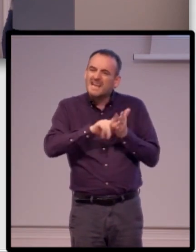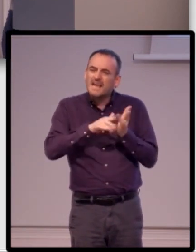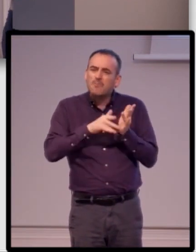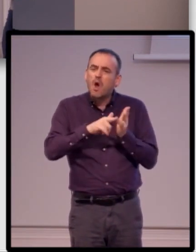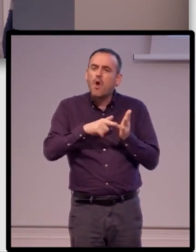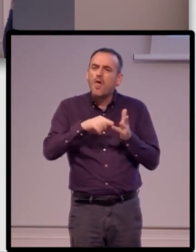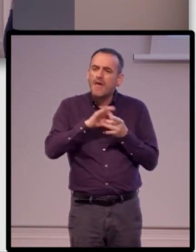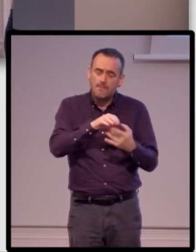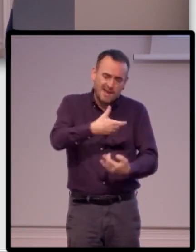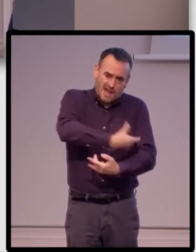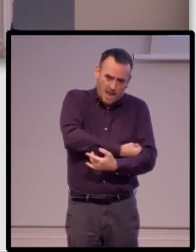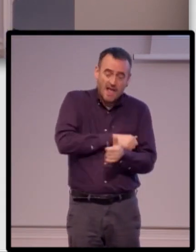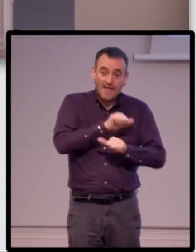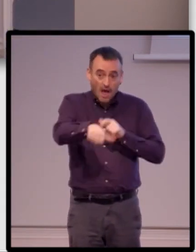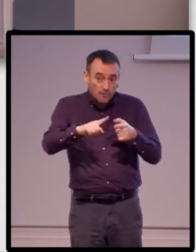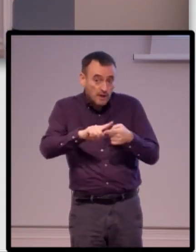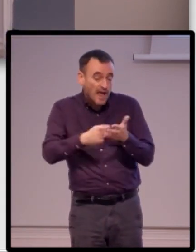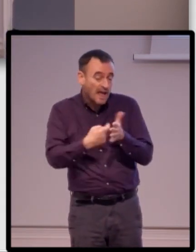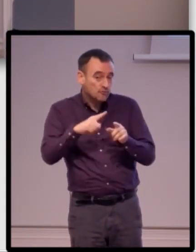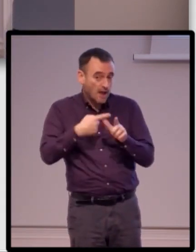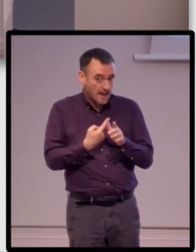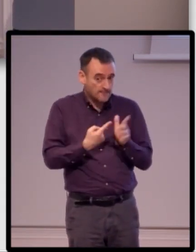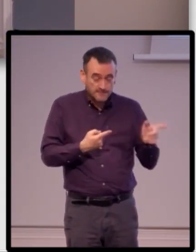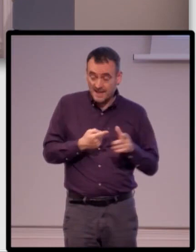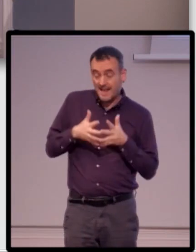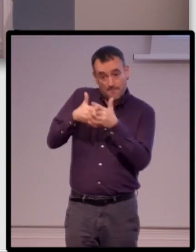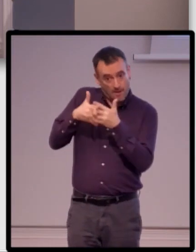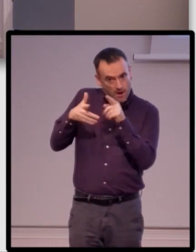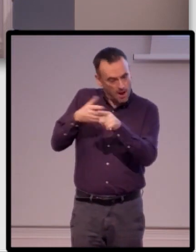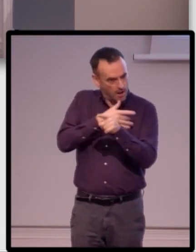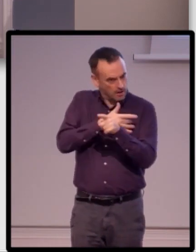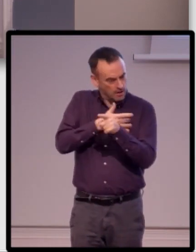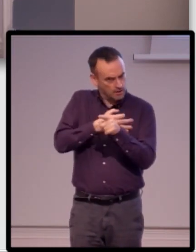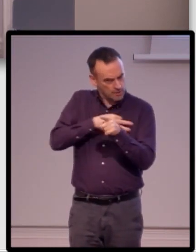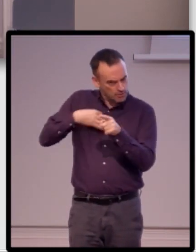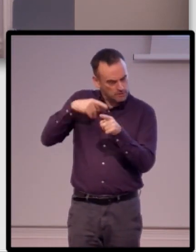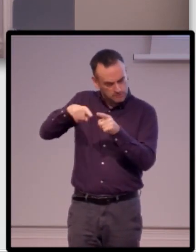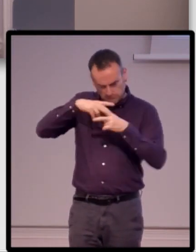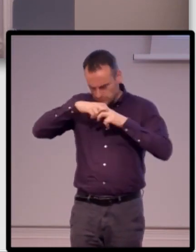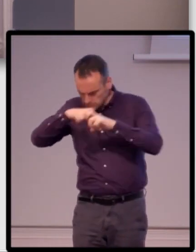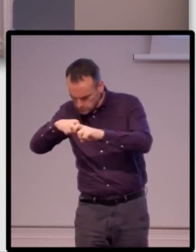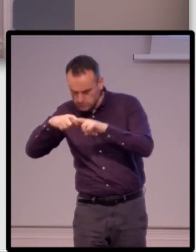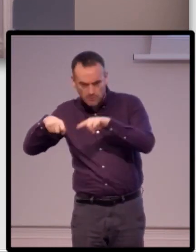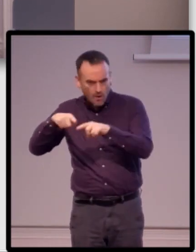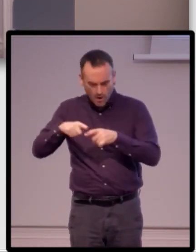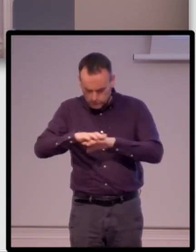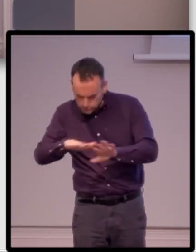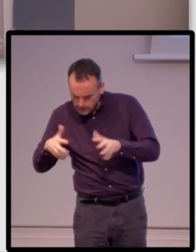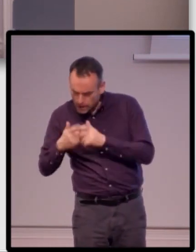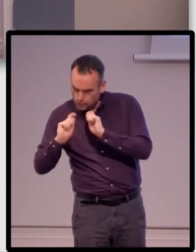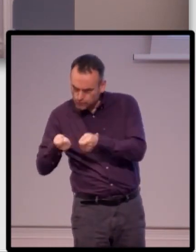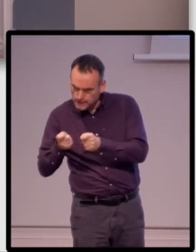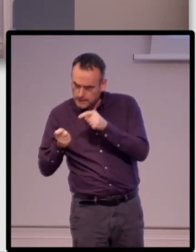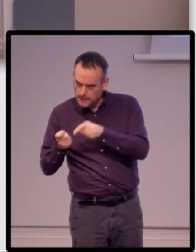many British doctors who had an interest in treating children with cancer and had completed fellowships over in North America wanted